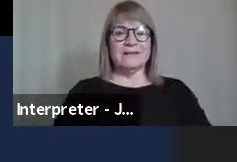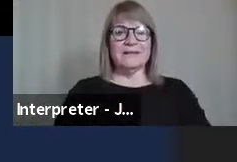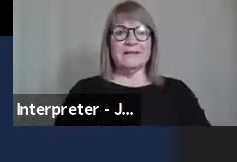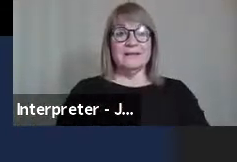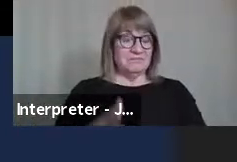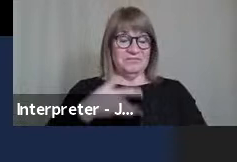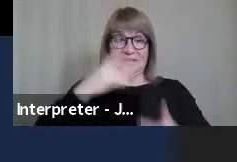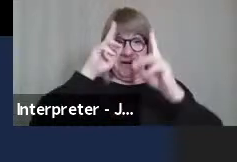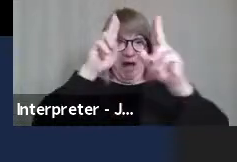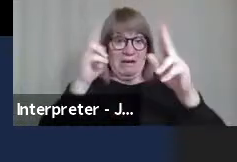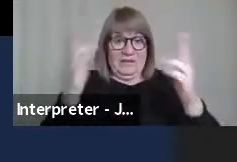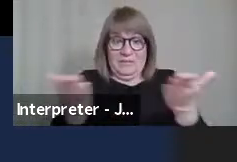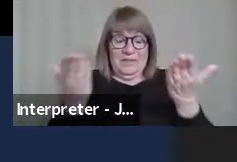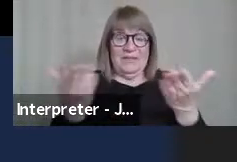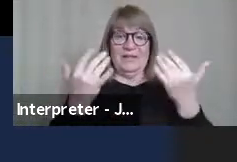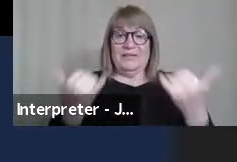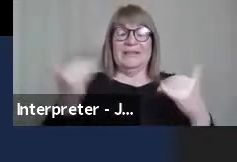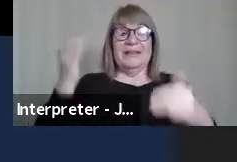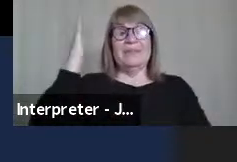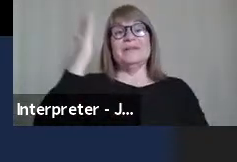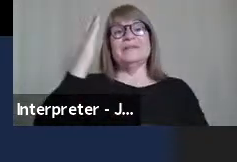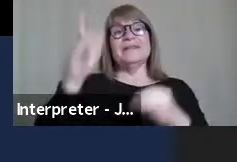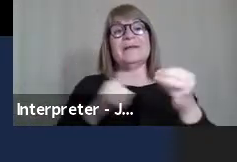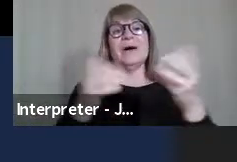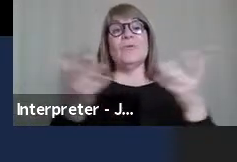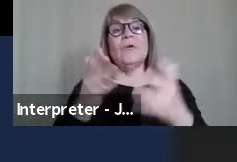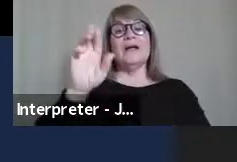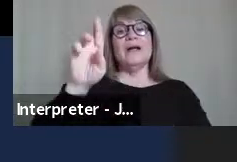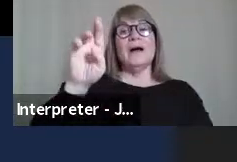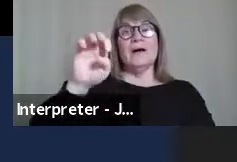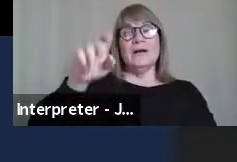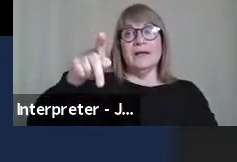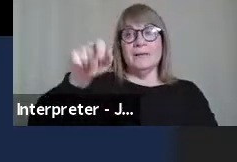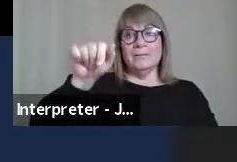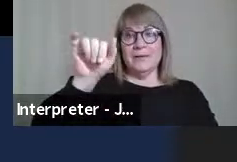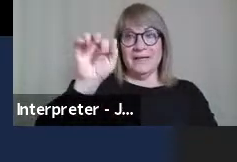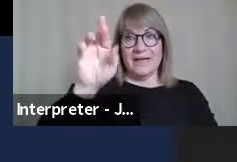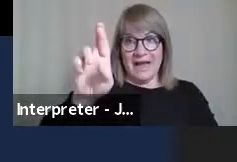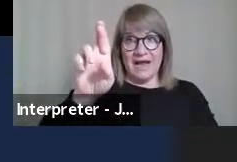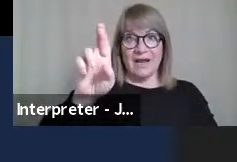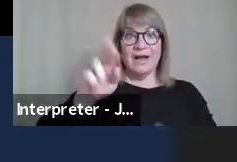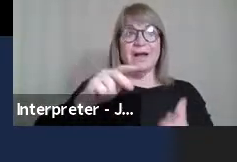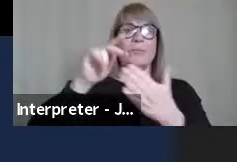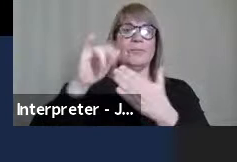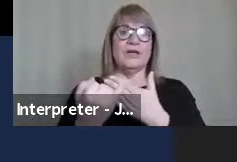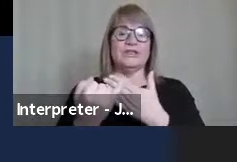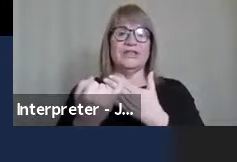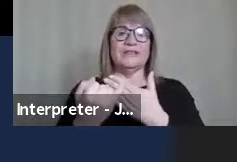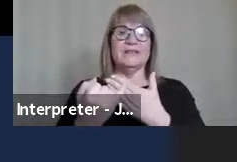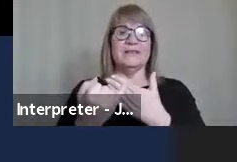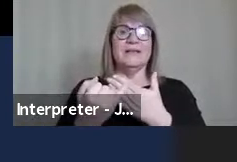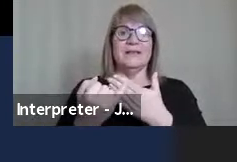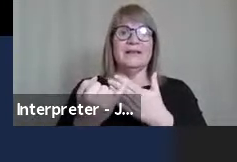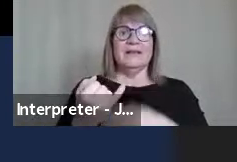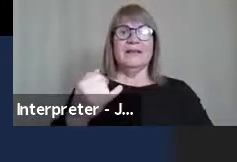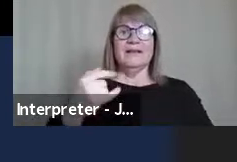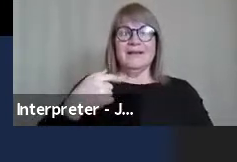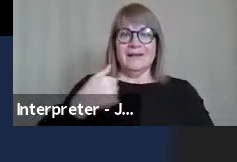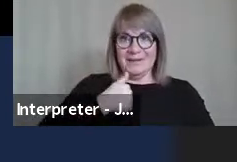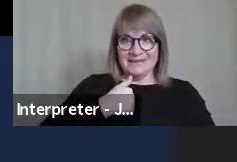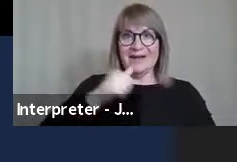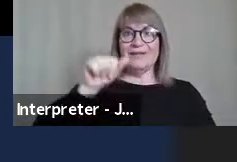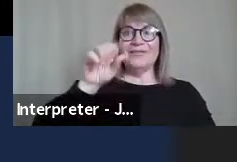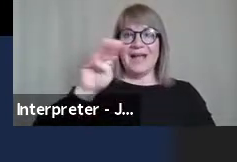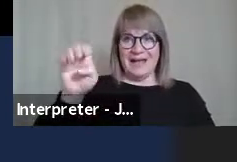to be here today to talk about the repair project which is a project that um both amy and i and several other